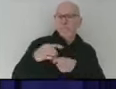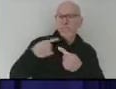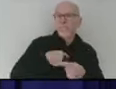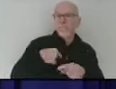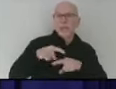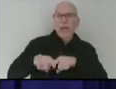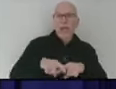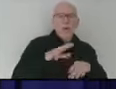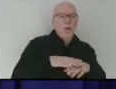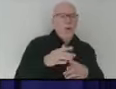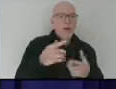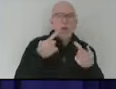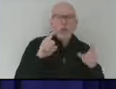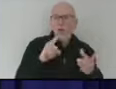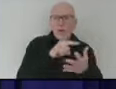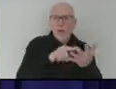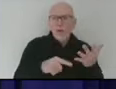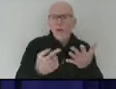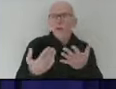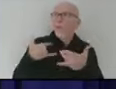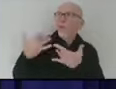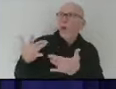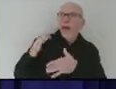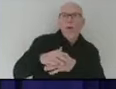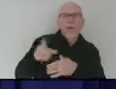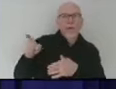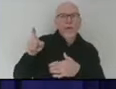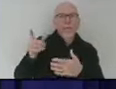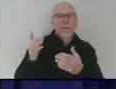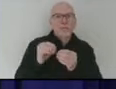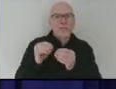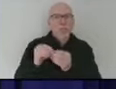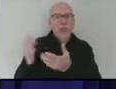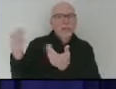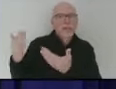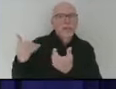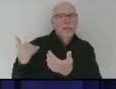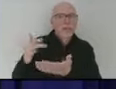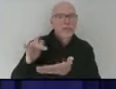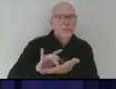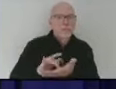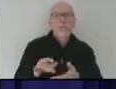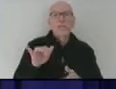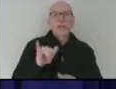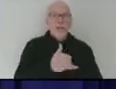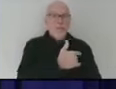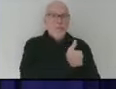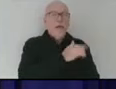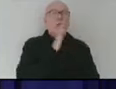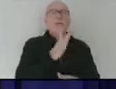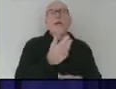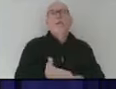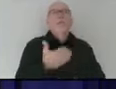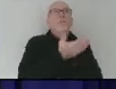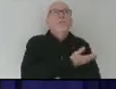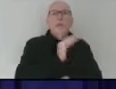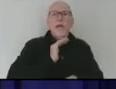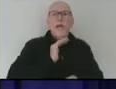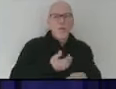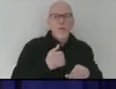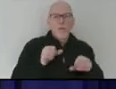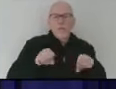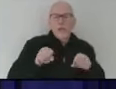know work while awaiting the development of additional disease-fighting tools. This vaccine will significantly increase our arsenal as we fight